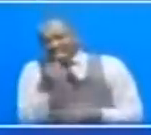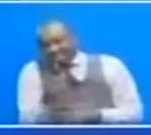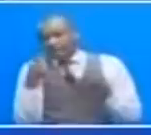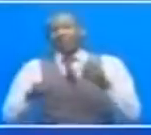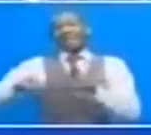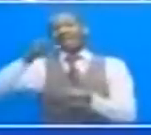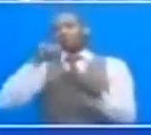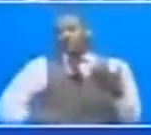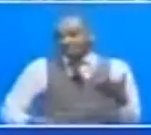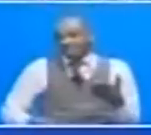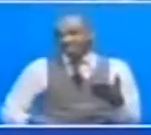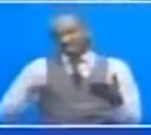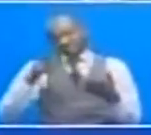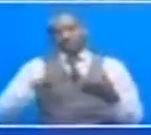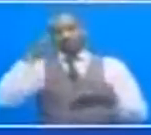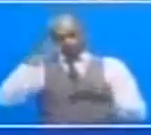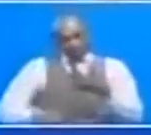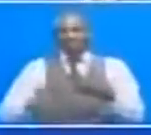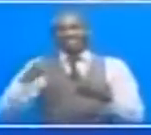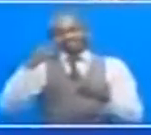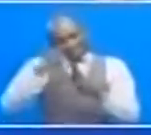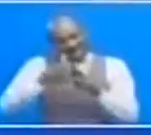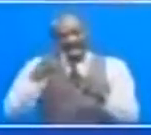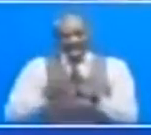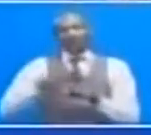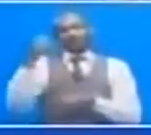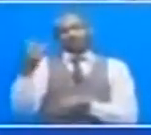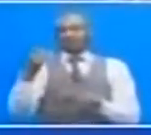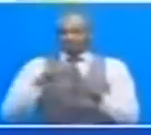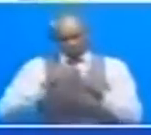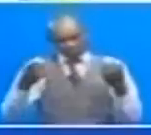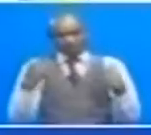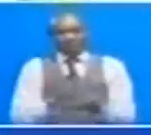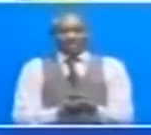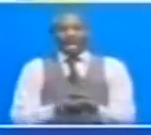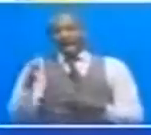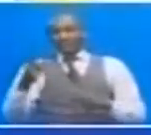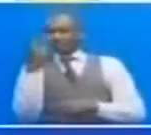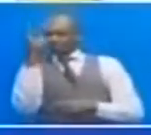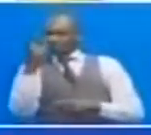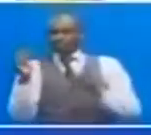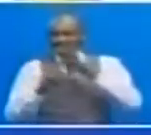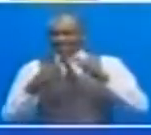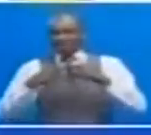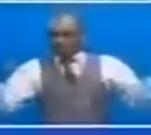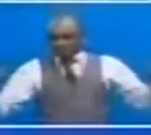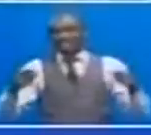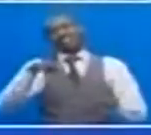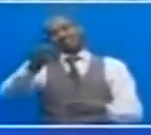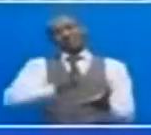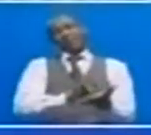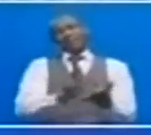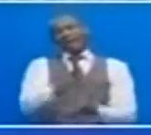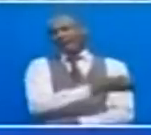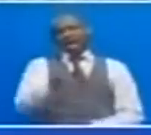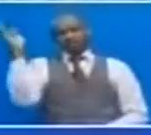presidential candidates and scrapping term limits. But now two ministers who opposed the move have been shown the door in a